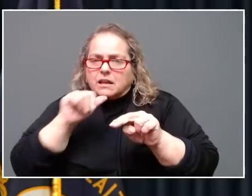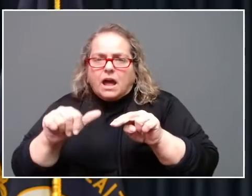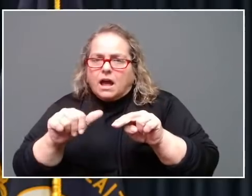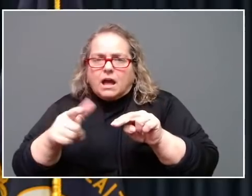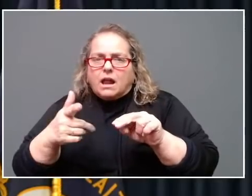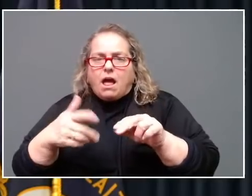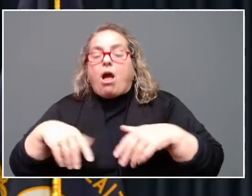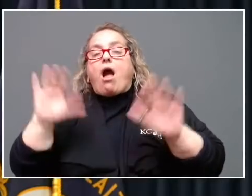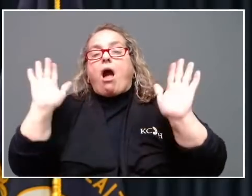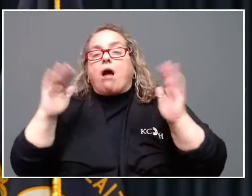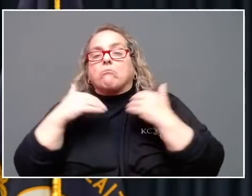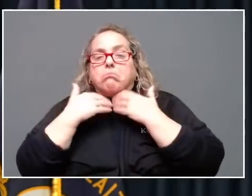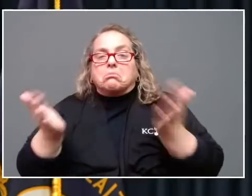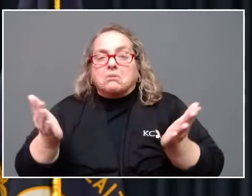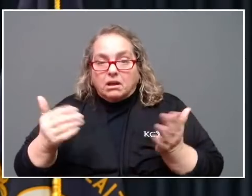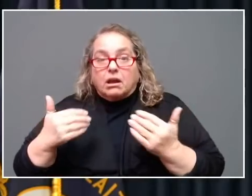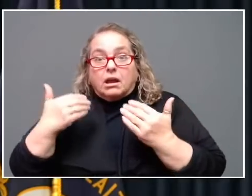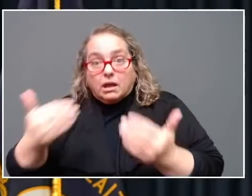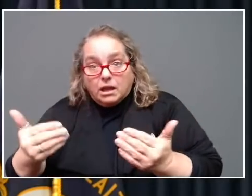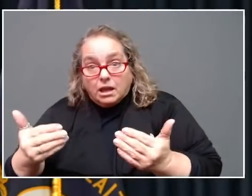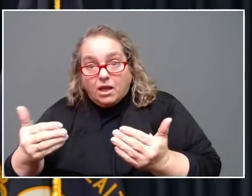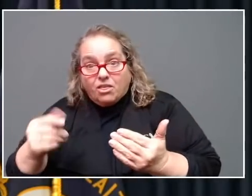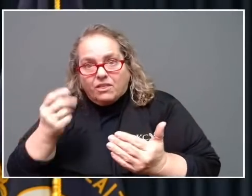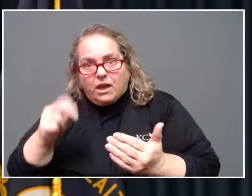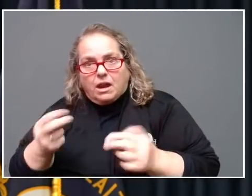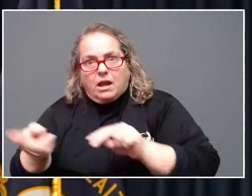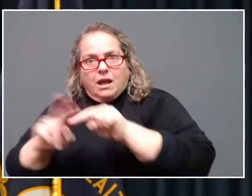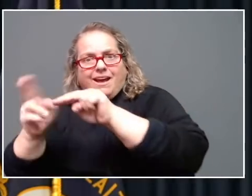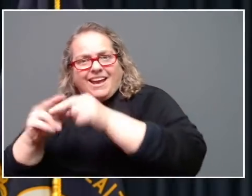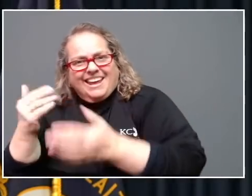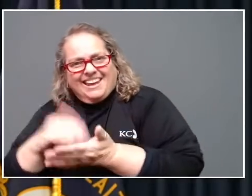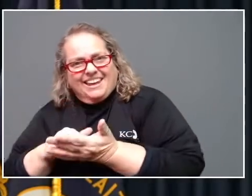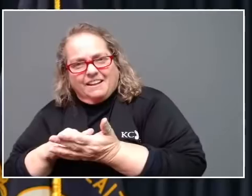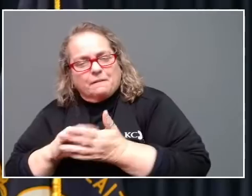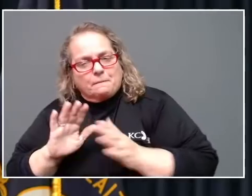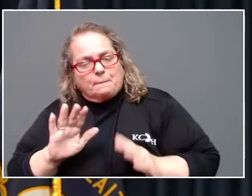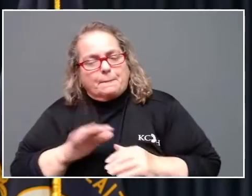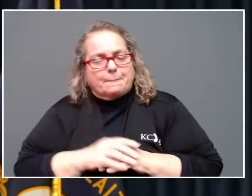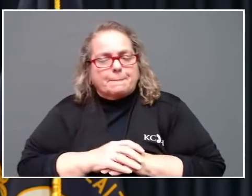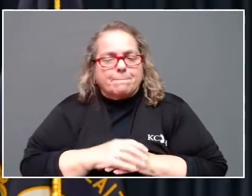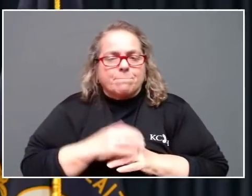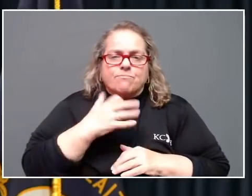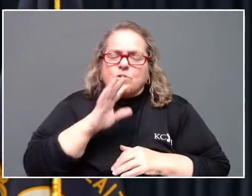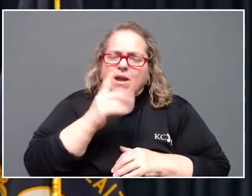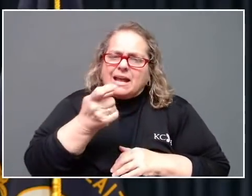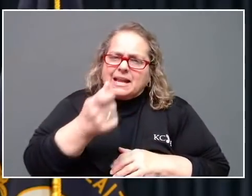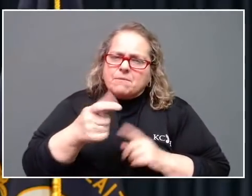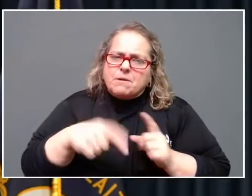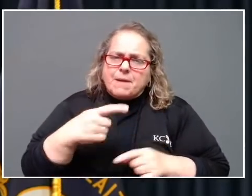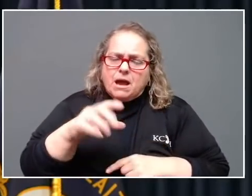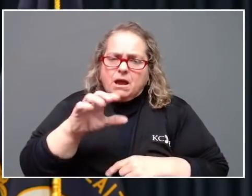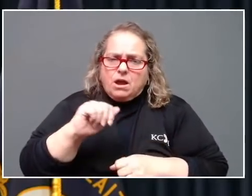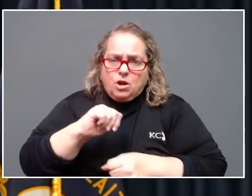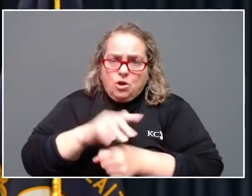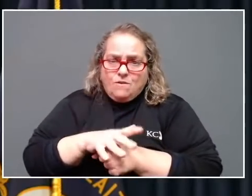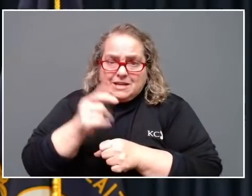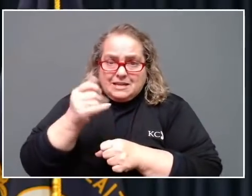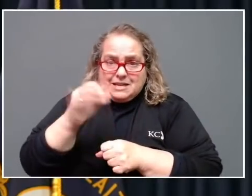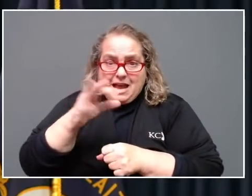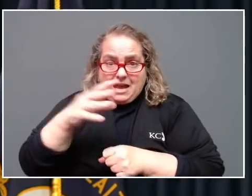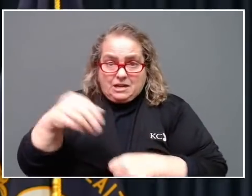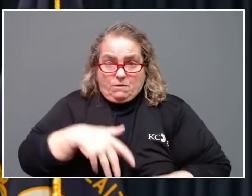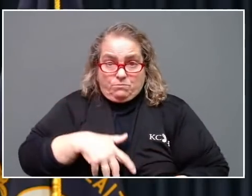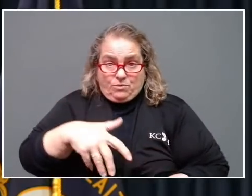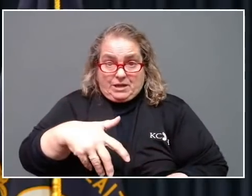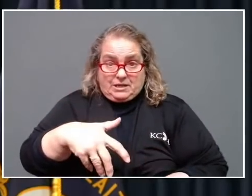them. I want to talk today just briefly about COVID-19 and pregnancy. There have been some studies that have been